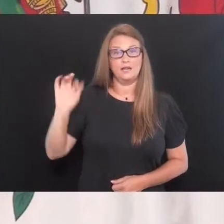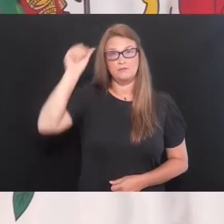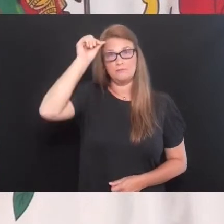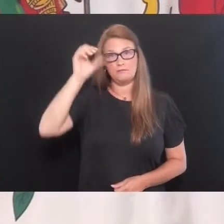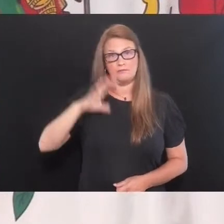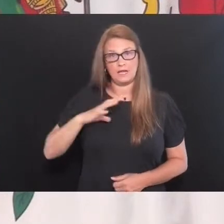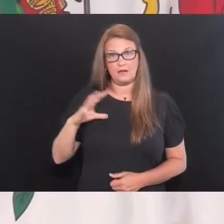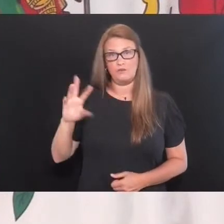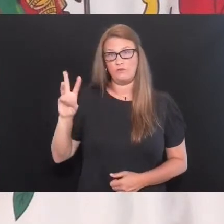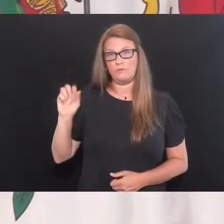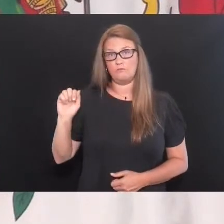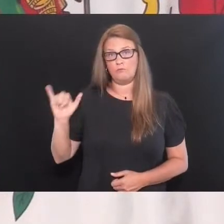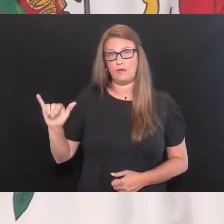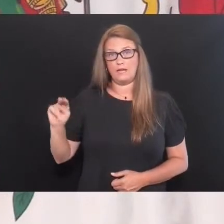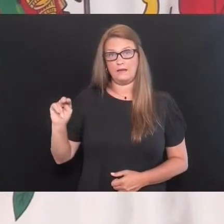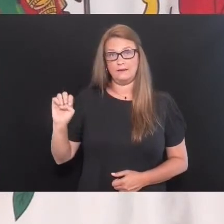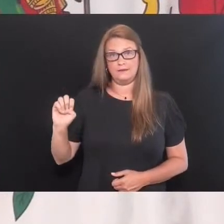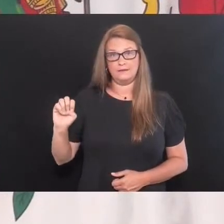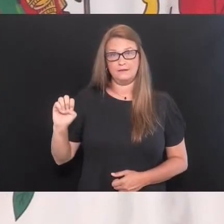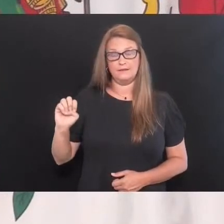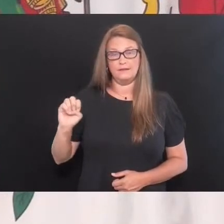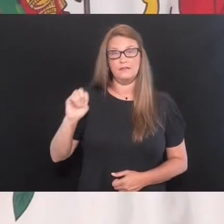from Wayne County. Our